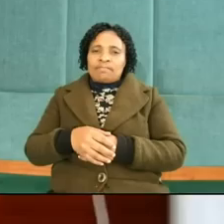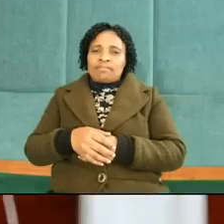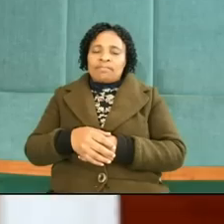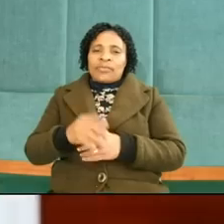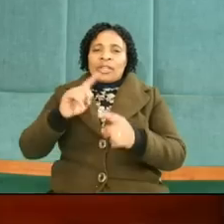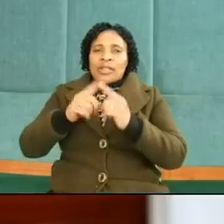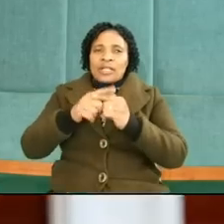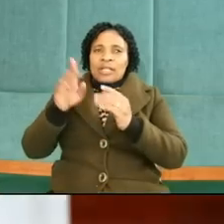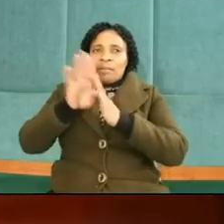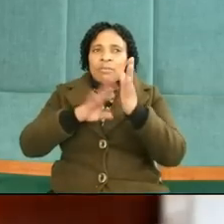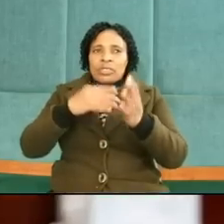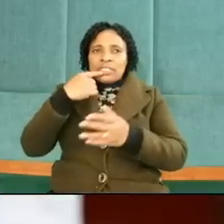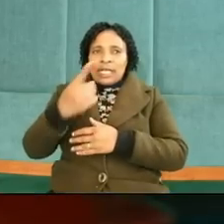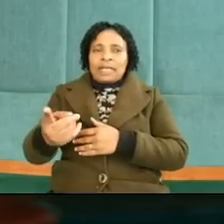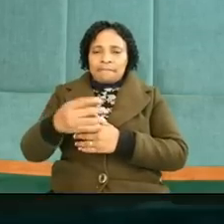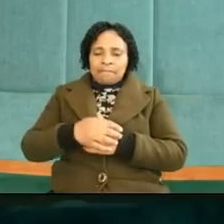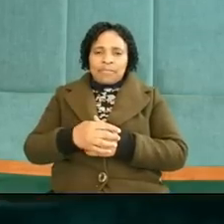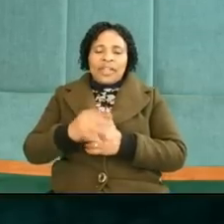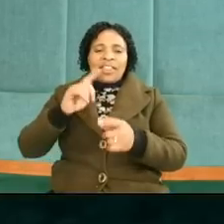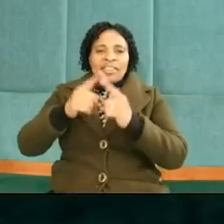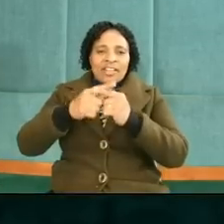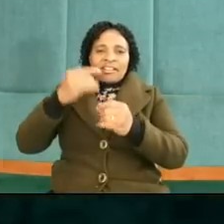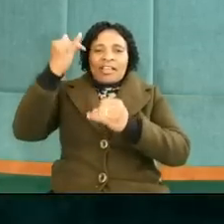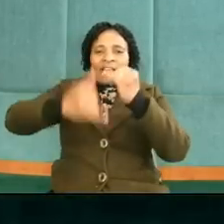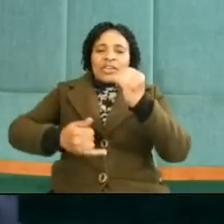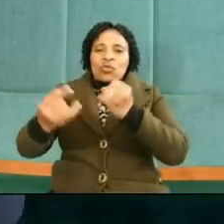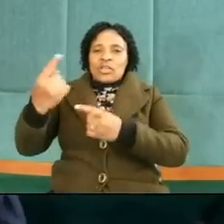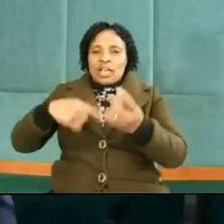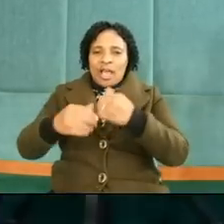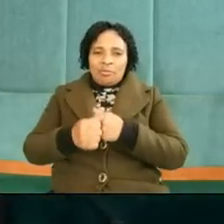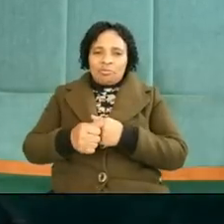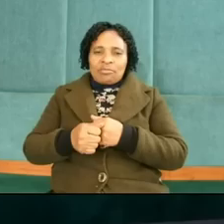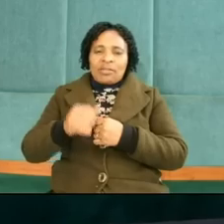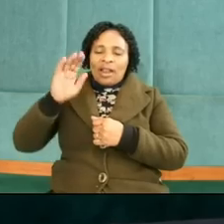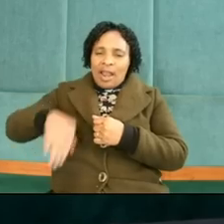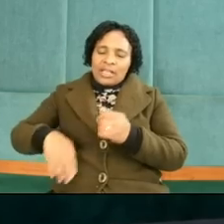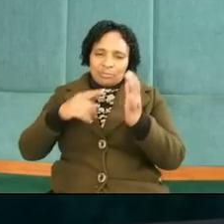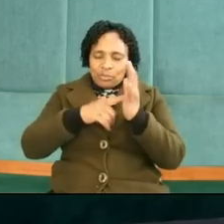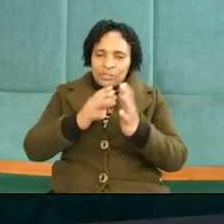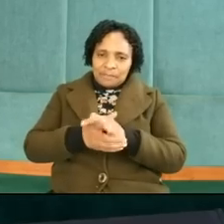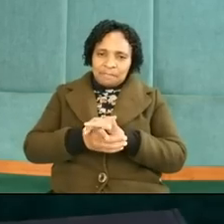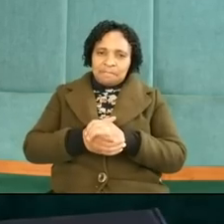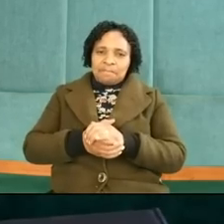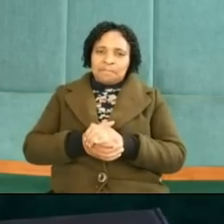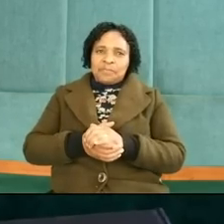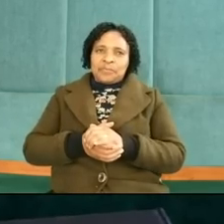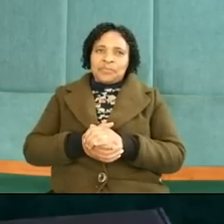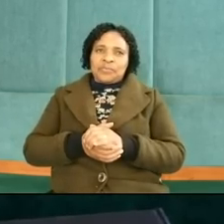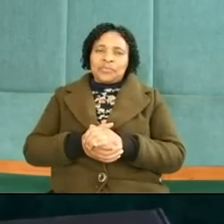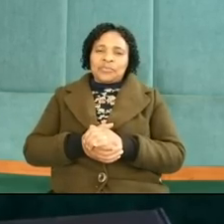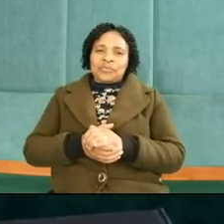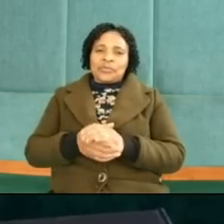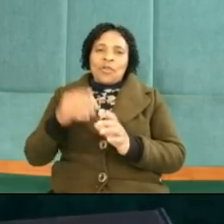And then the Bible says, and then shall the end come. That was point one. Last point. So for